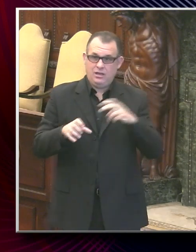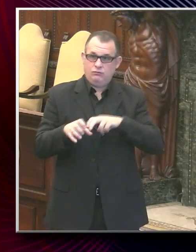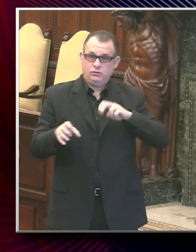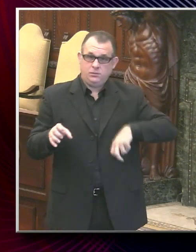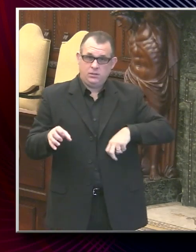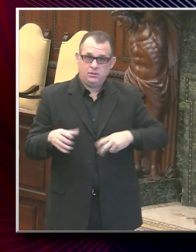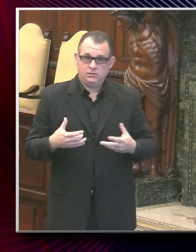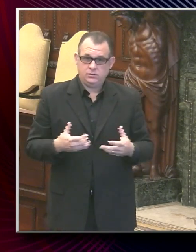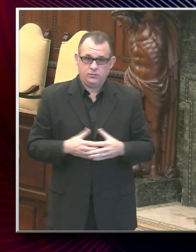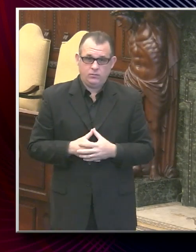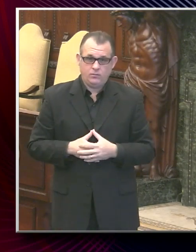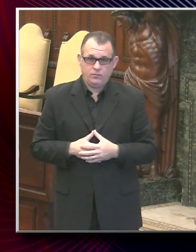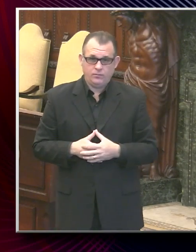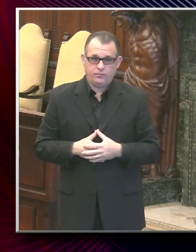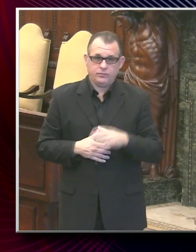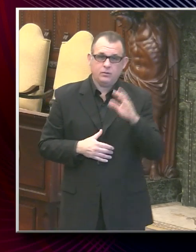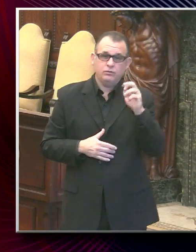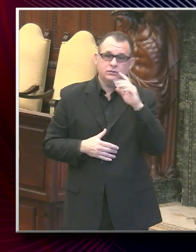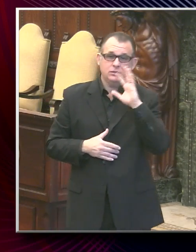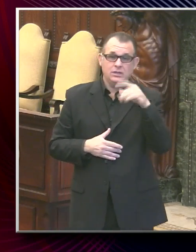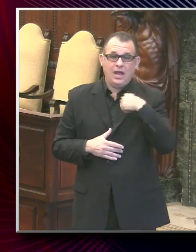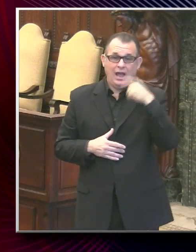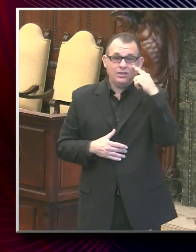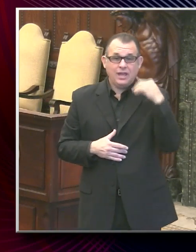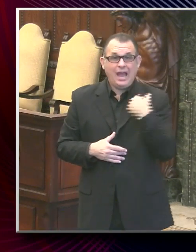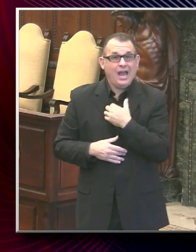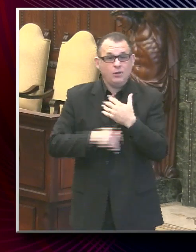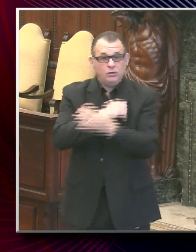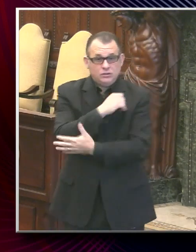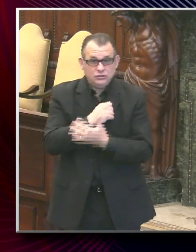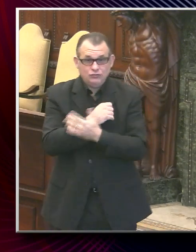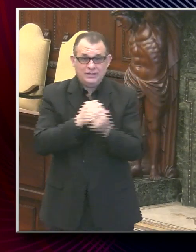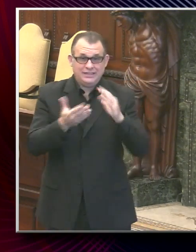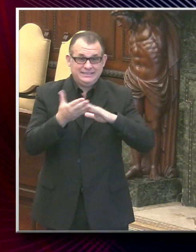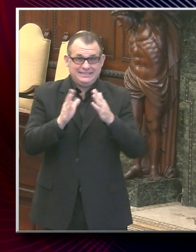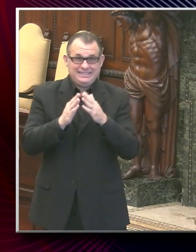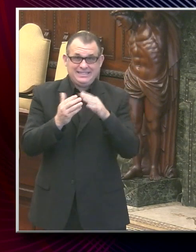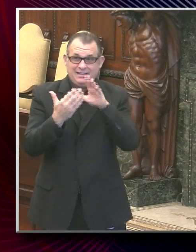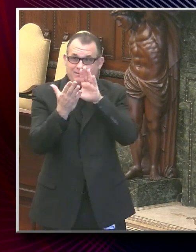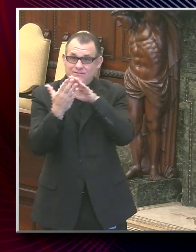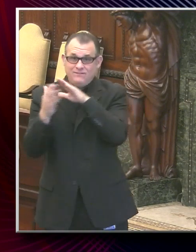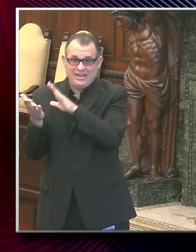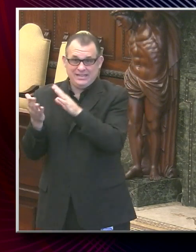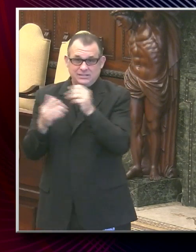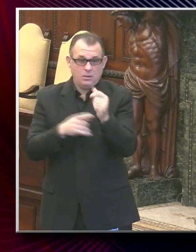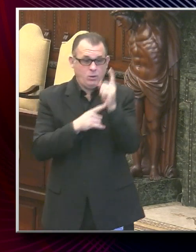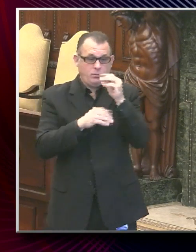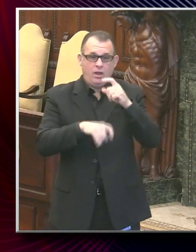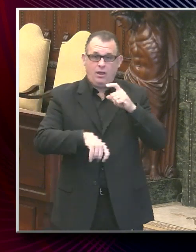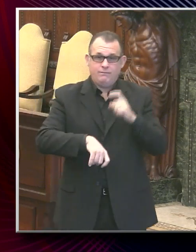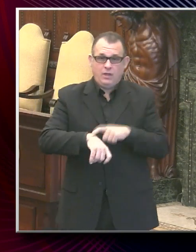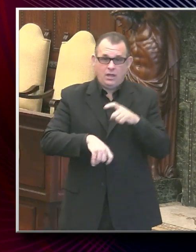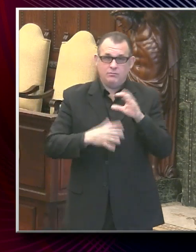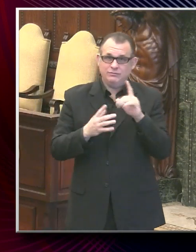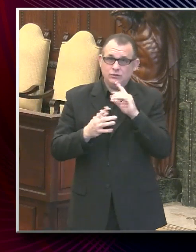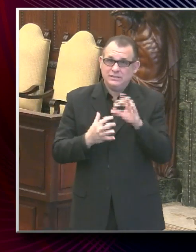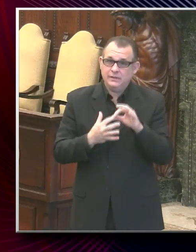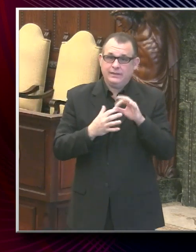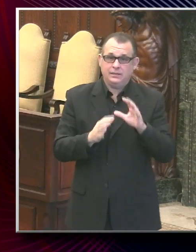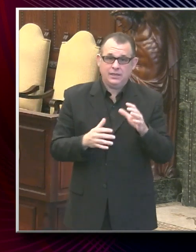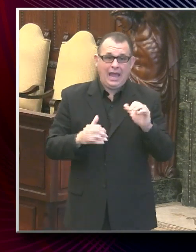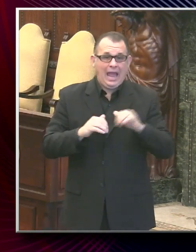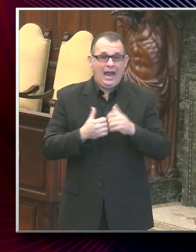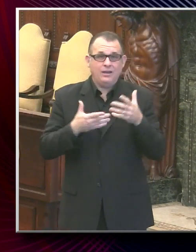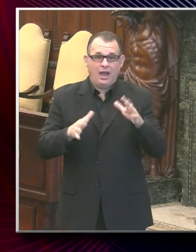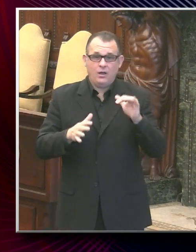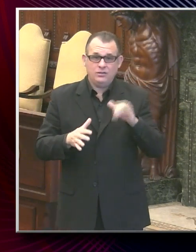our country and our city is facing a moment in time that's very unique in our history. And that allows for great